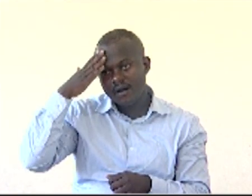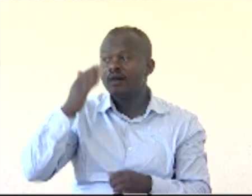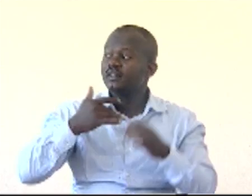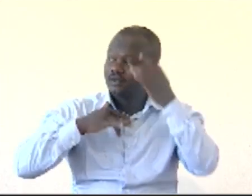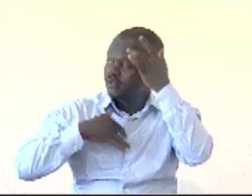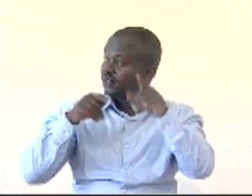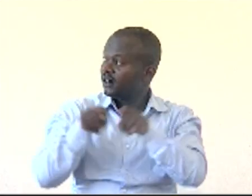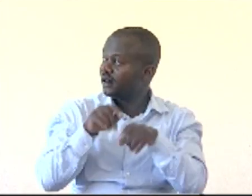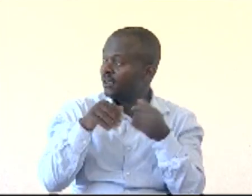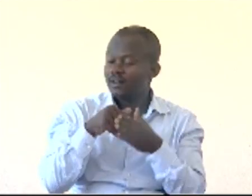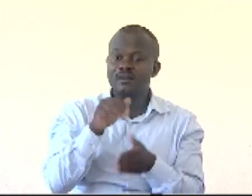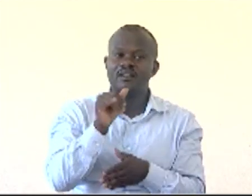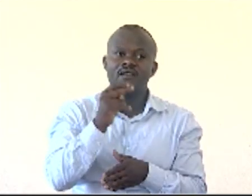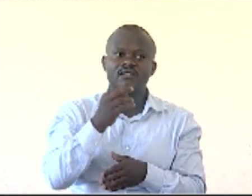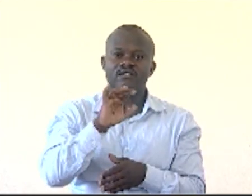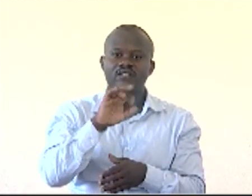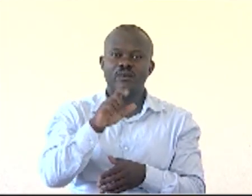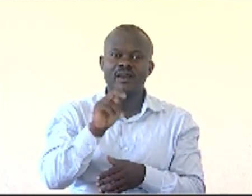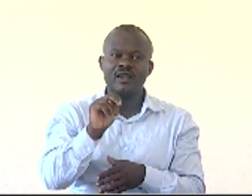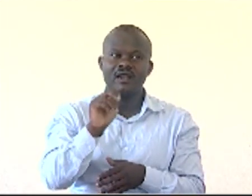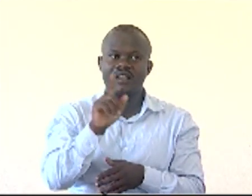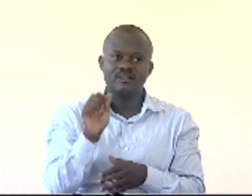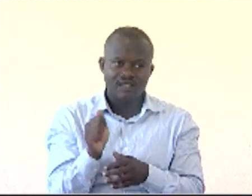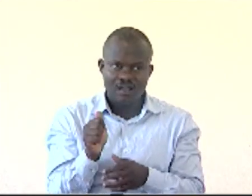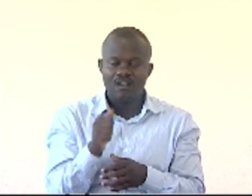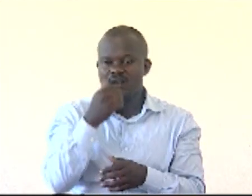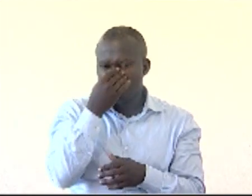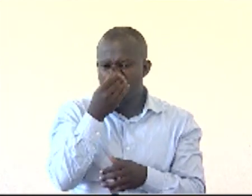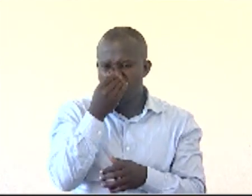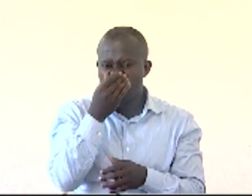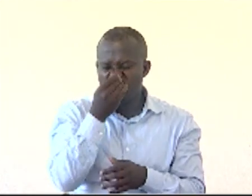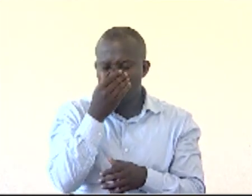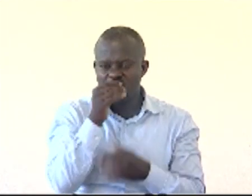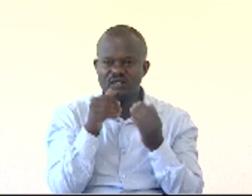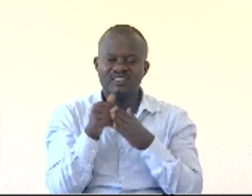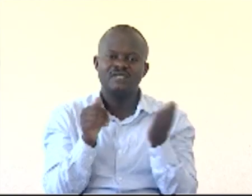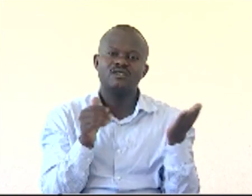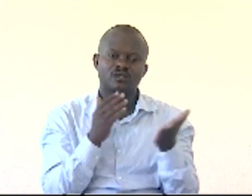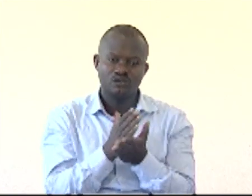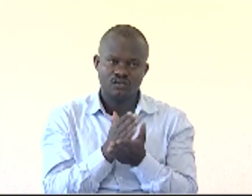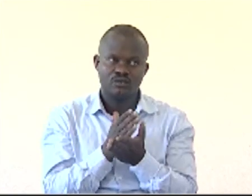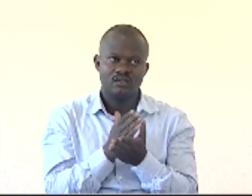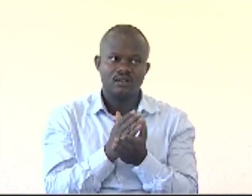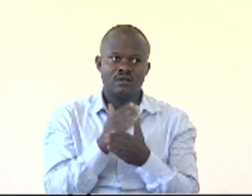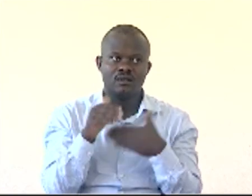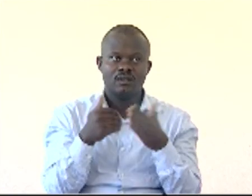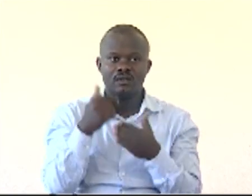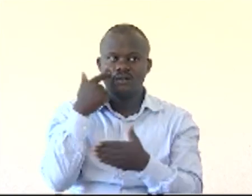diseases like influenza, flu. That is a viral disease. And